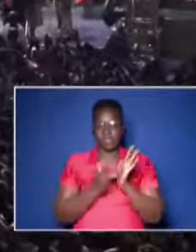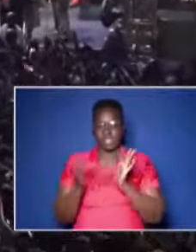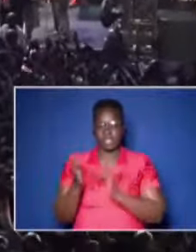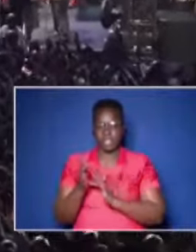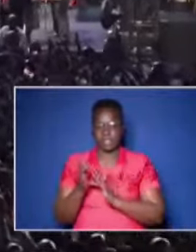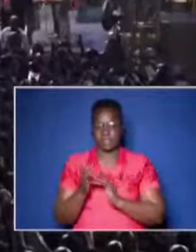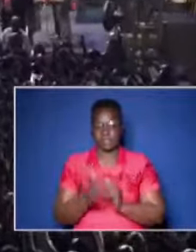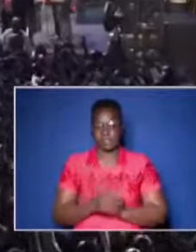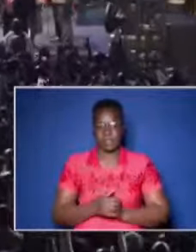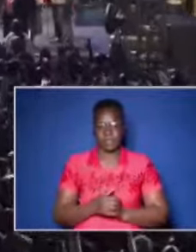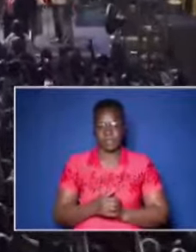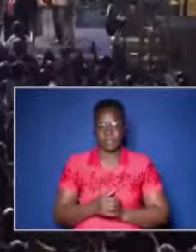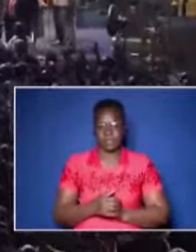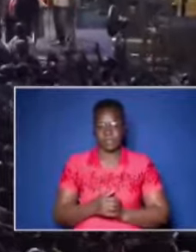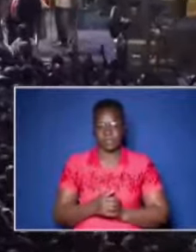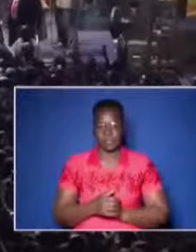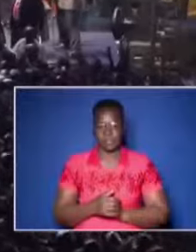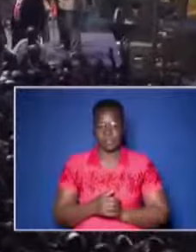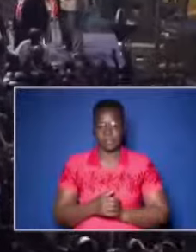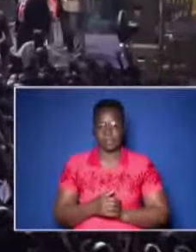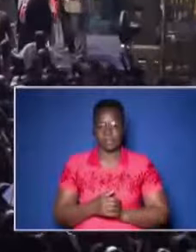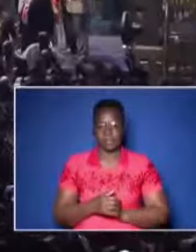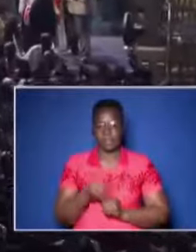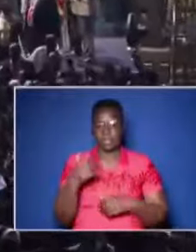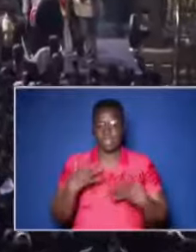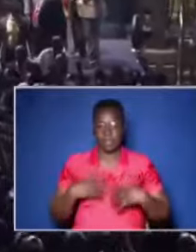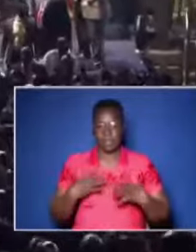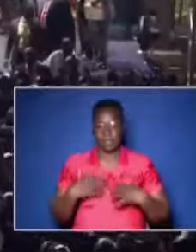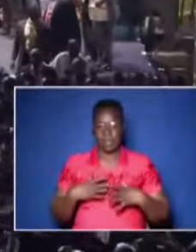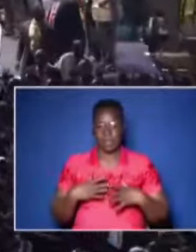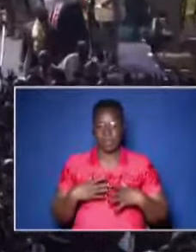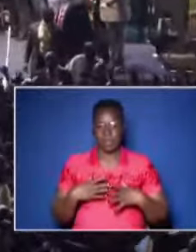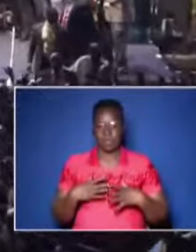Jesus no more living half a